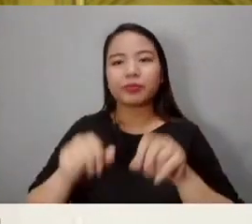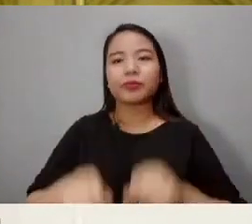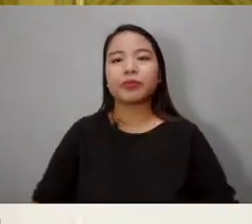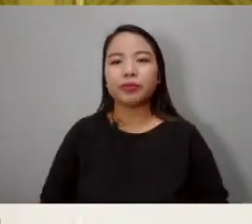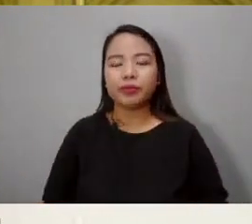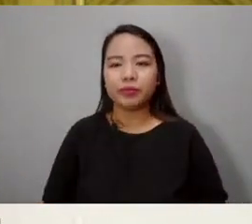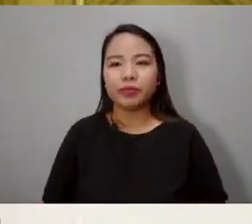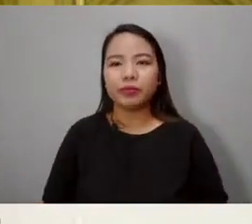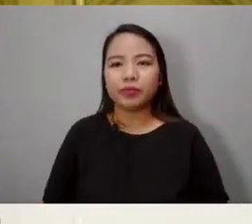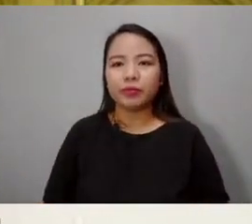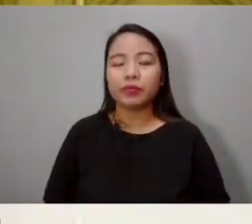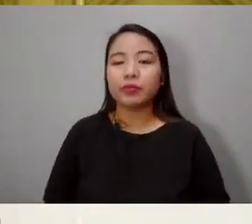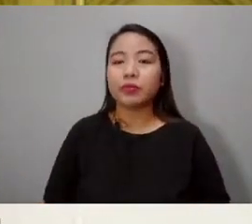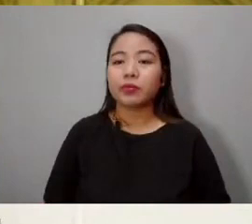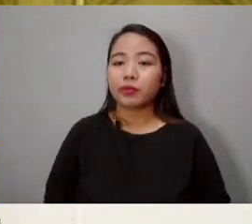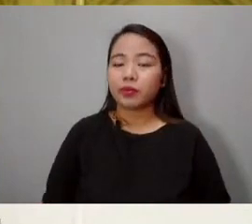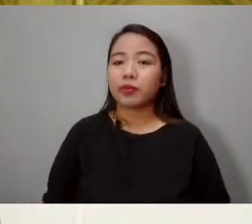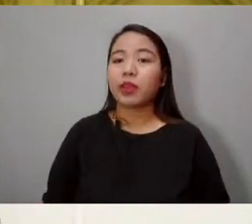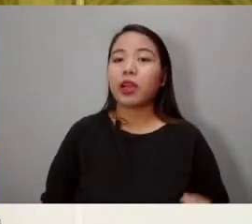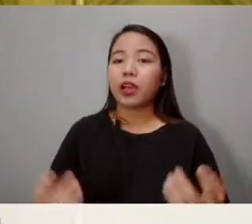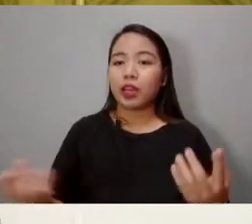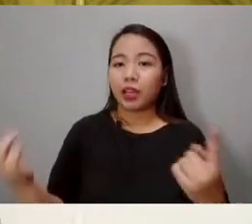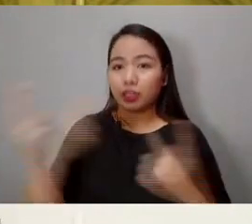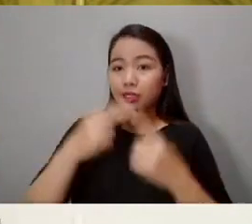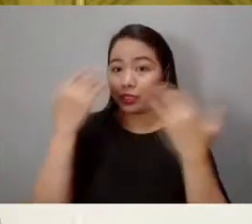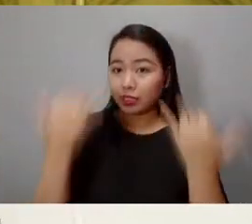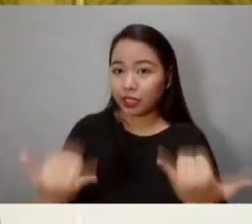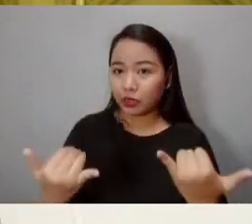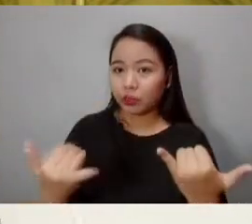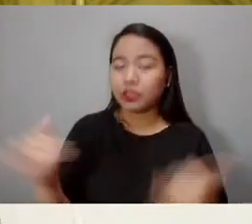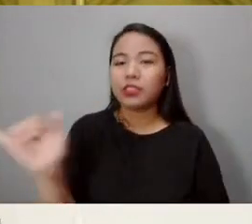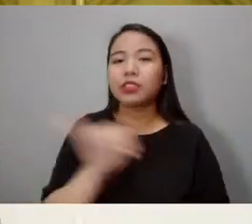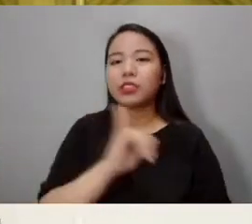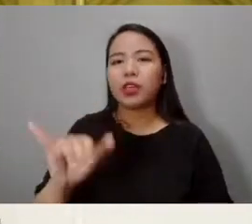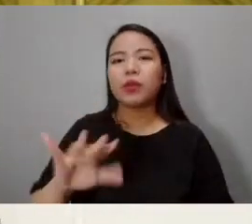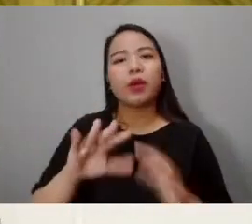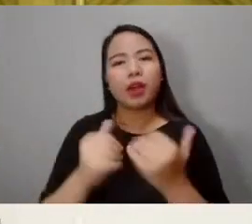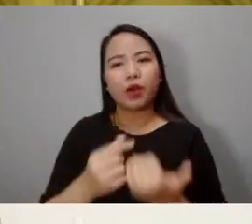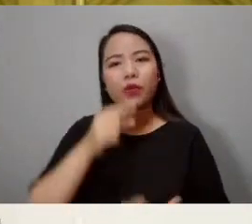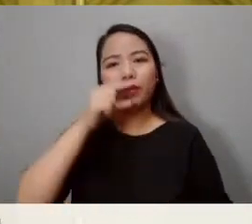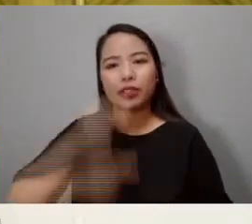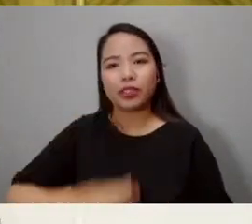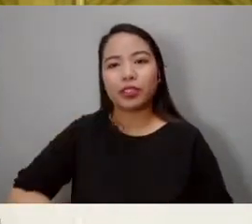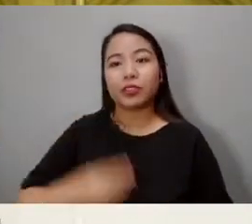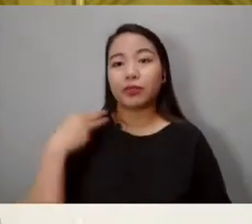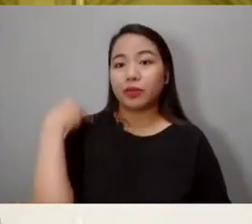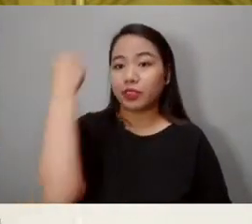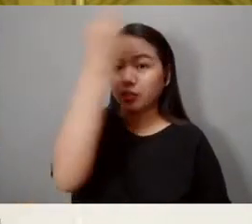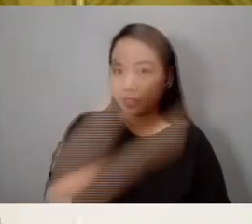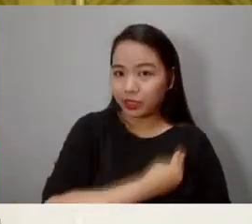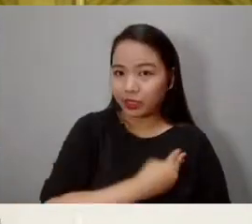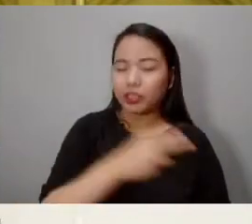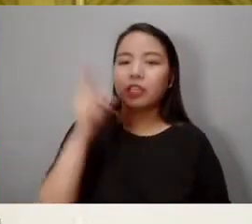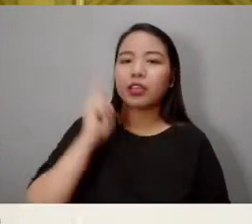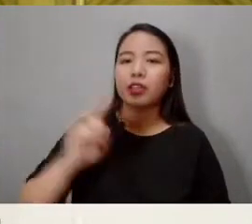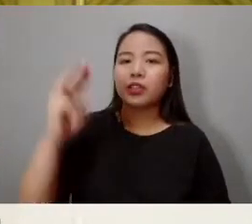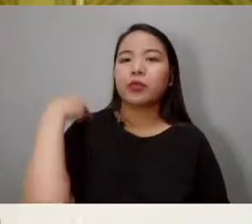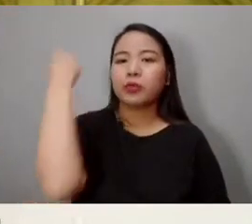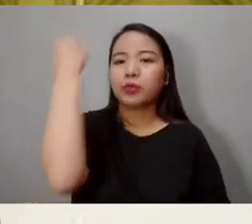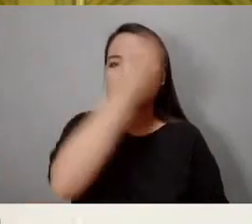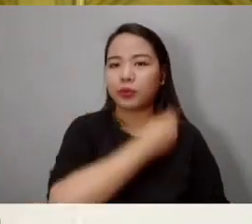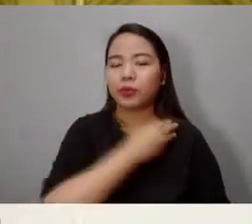Until now, that is how we greet Mary. Hail Mary, full of